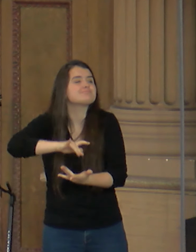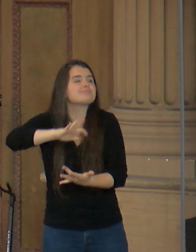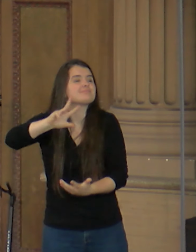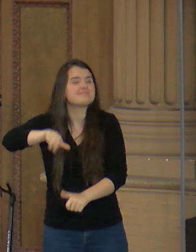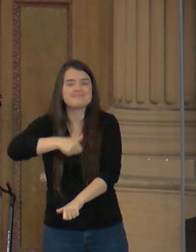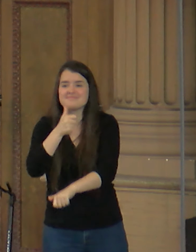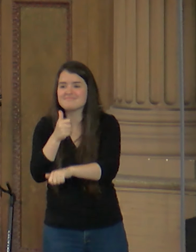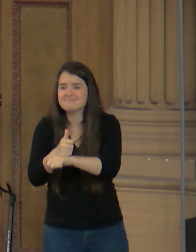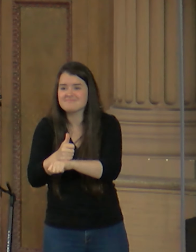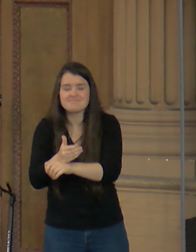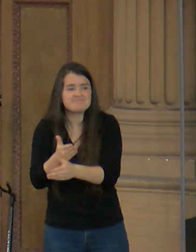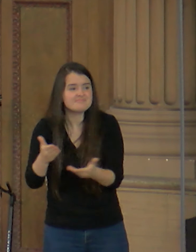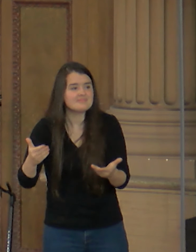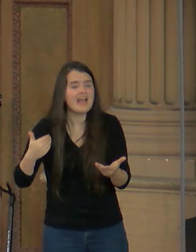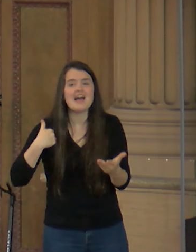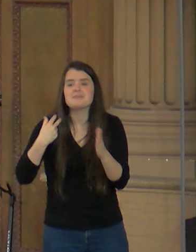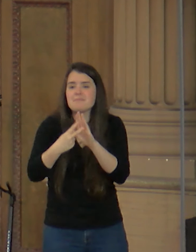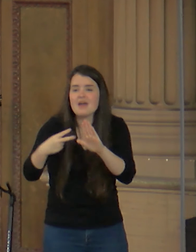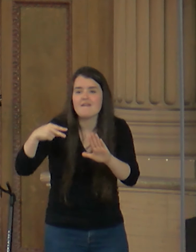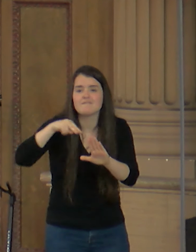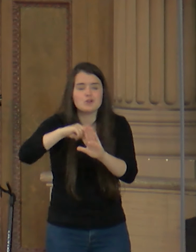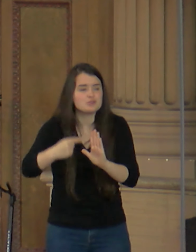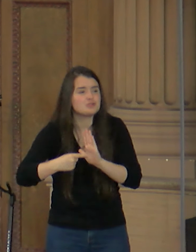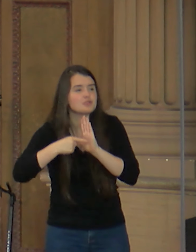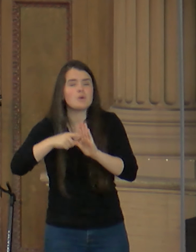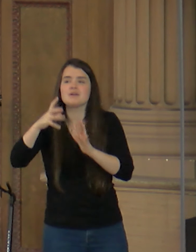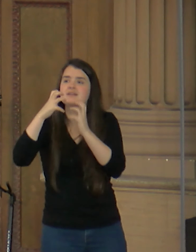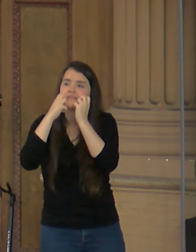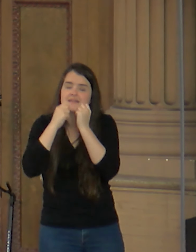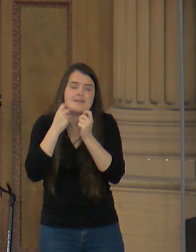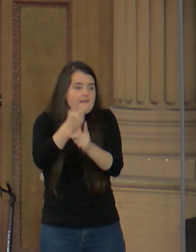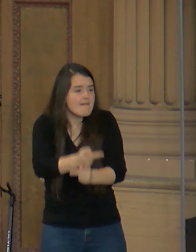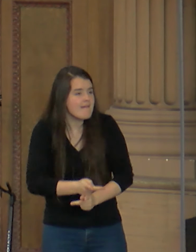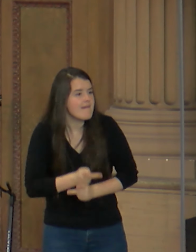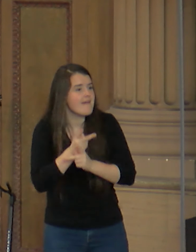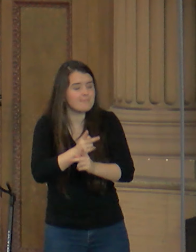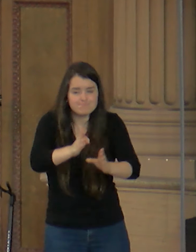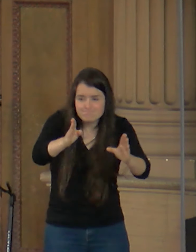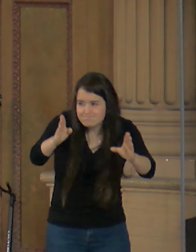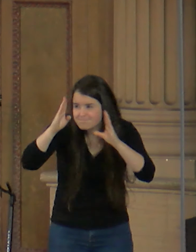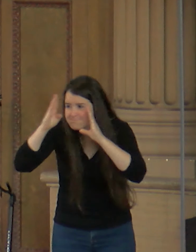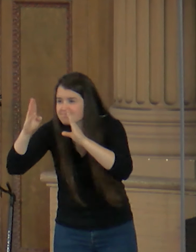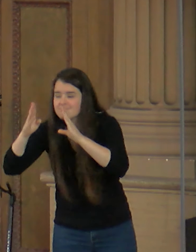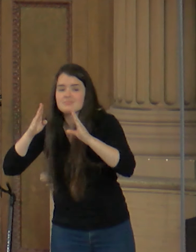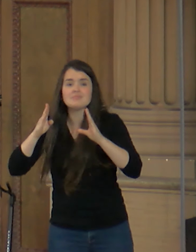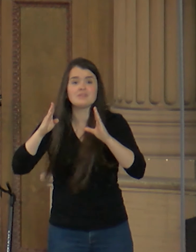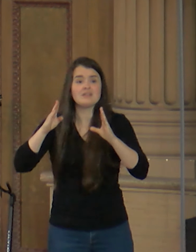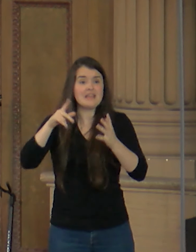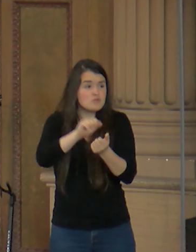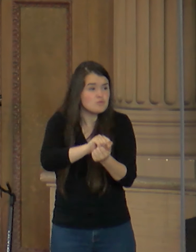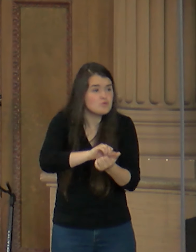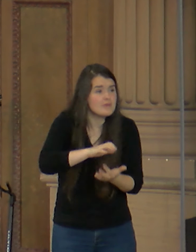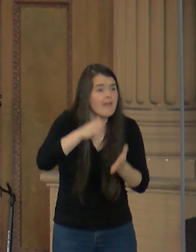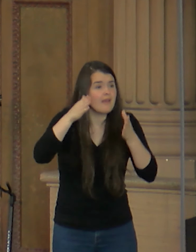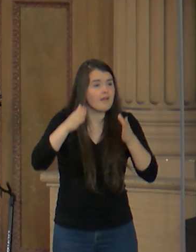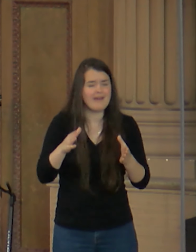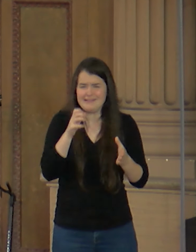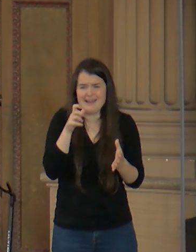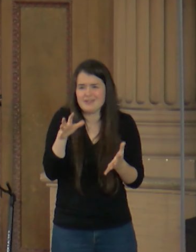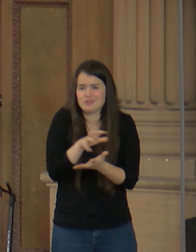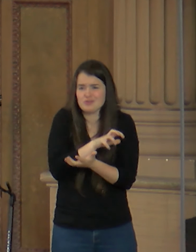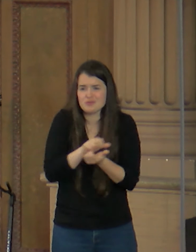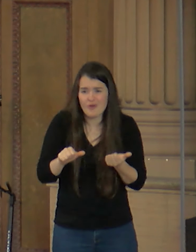his care and his attentiveness to creation. He's the kind creator. He's not the cruel destroyer. And when God created everything,